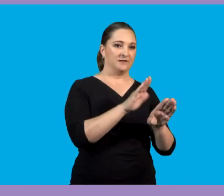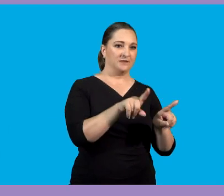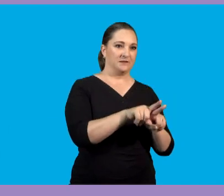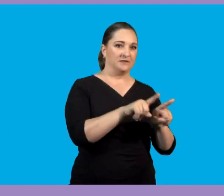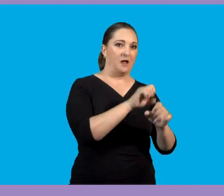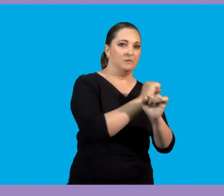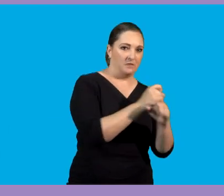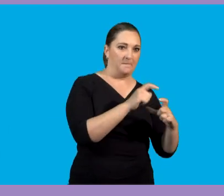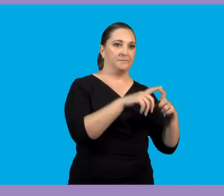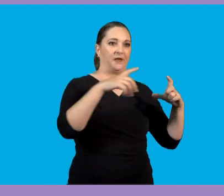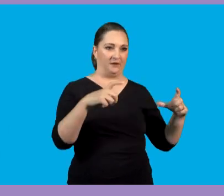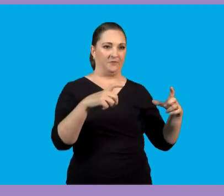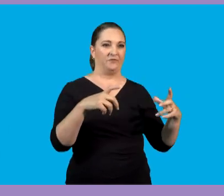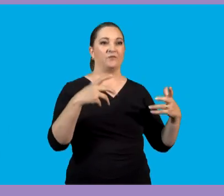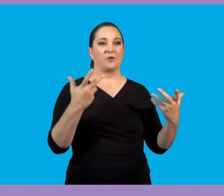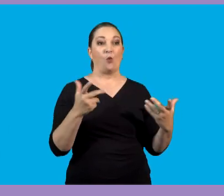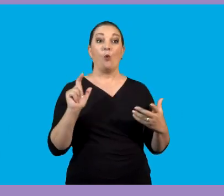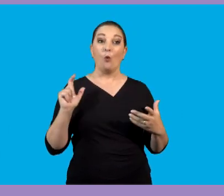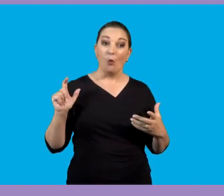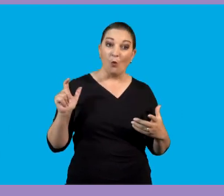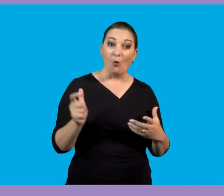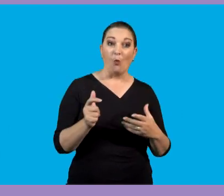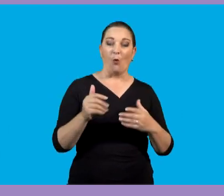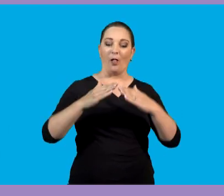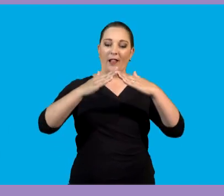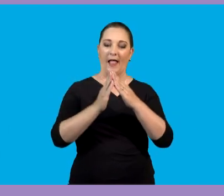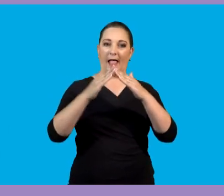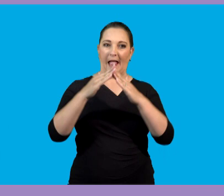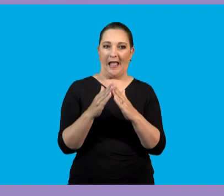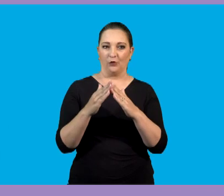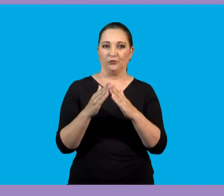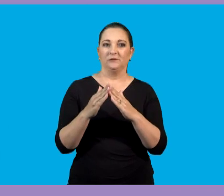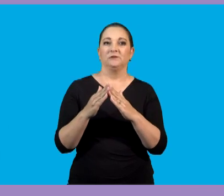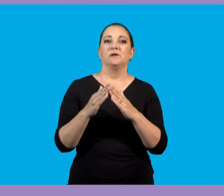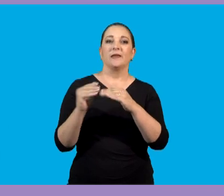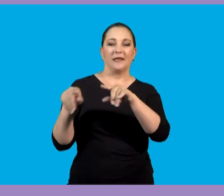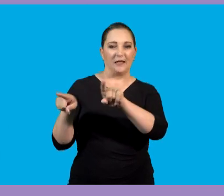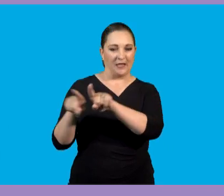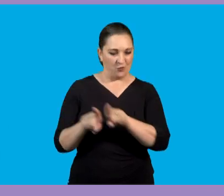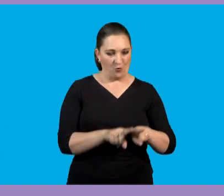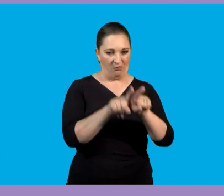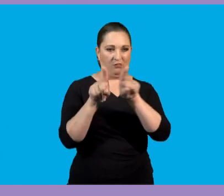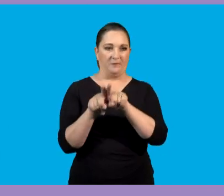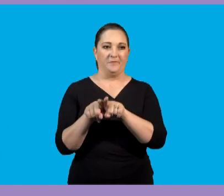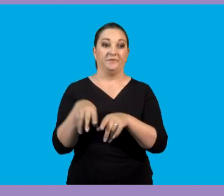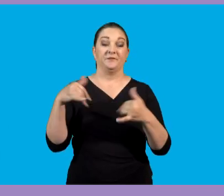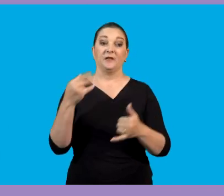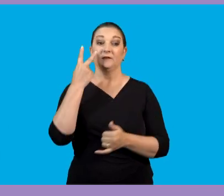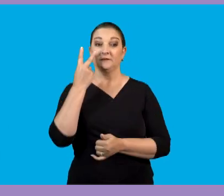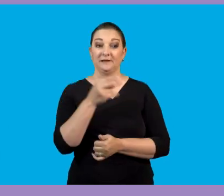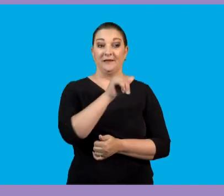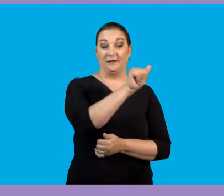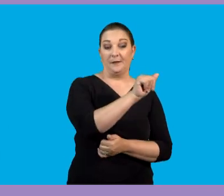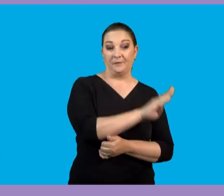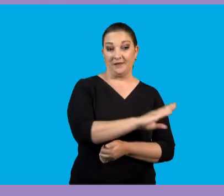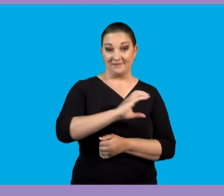are equal. Let's look at an example. So we have here two triangles. So triangle